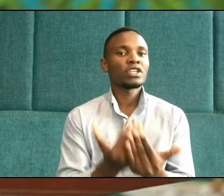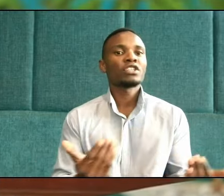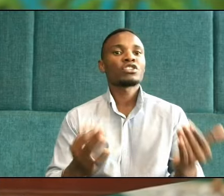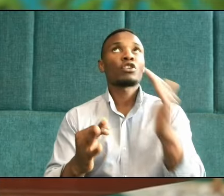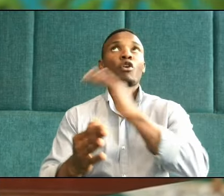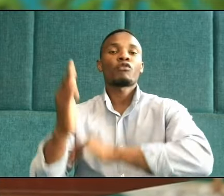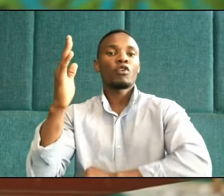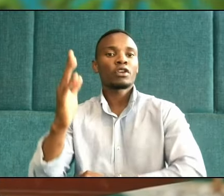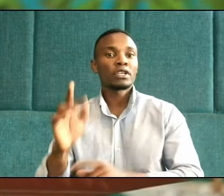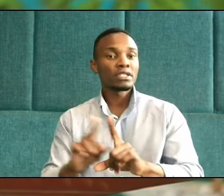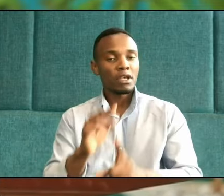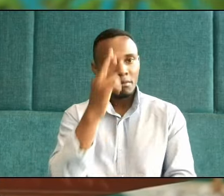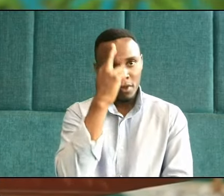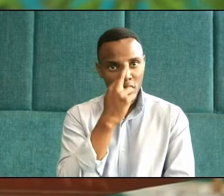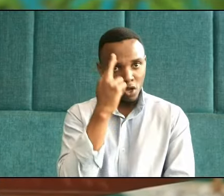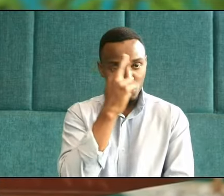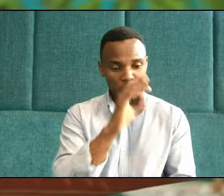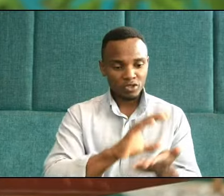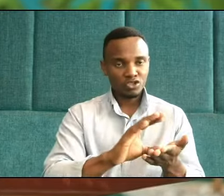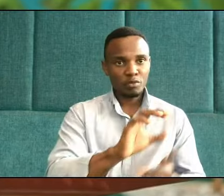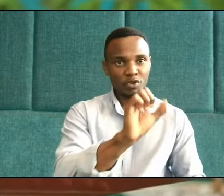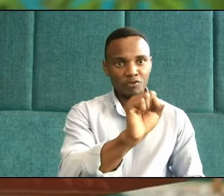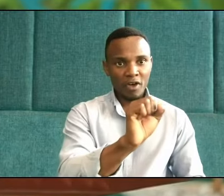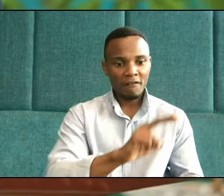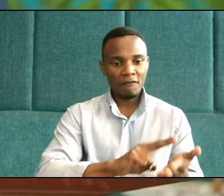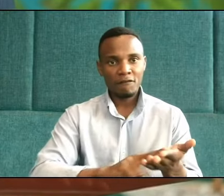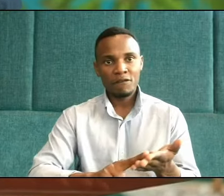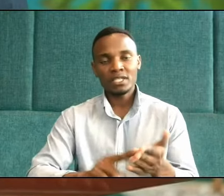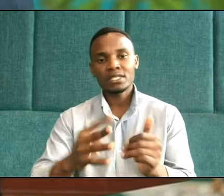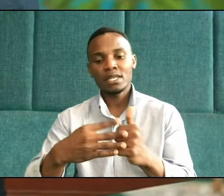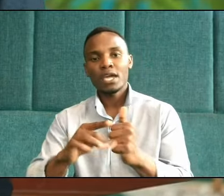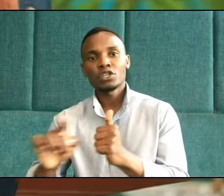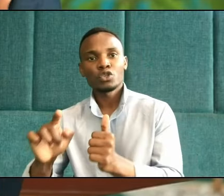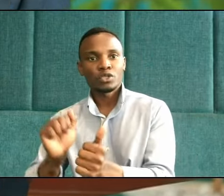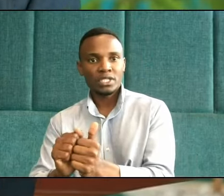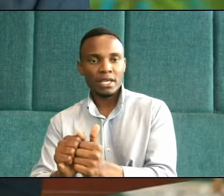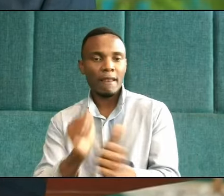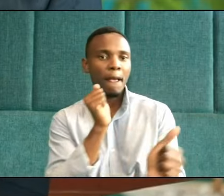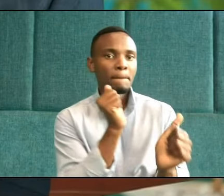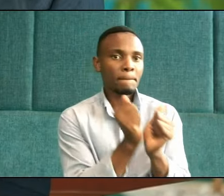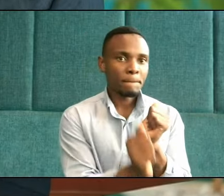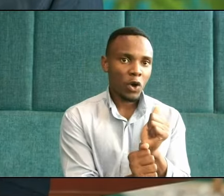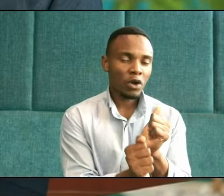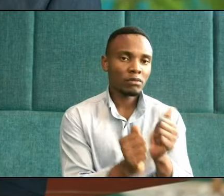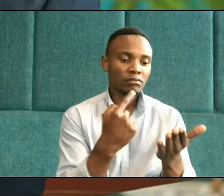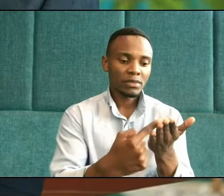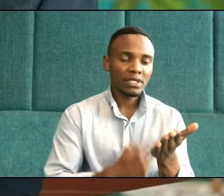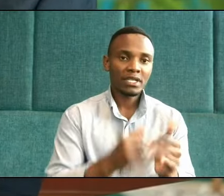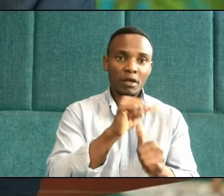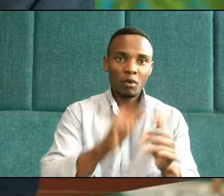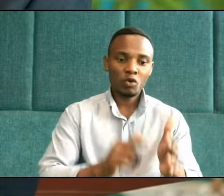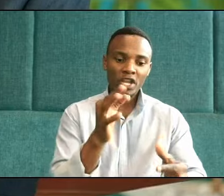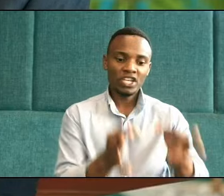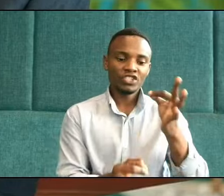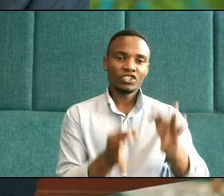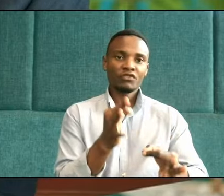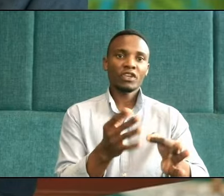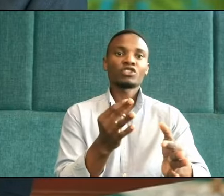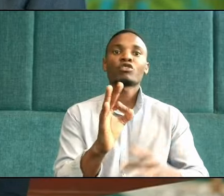In Romans 5, 9 to 10, Paul discusses being justified by God. He uses